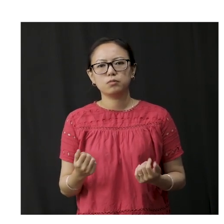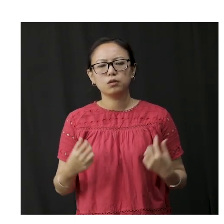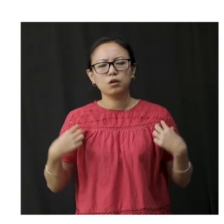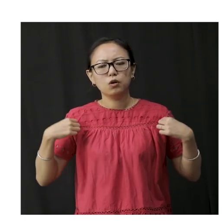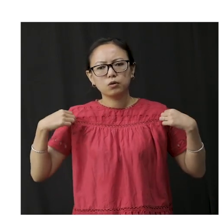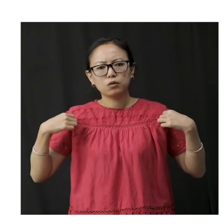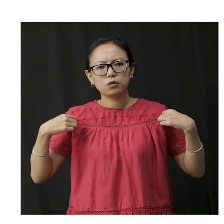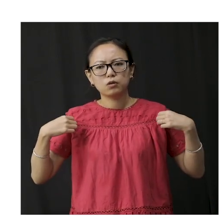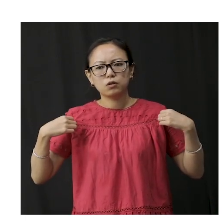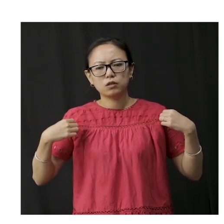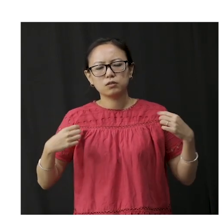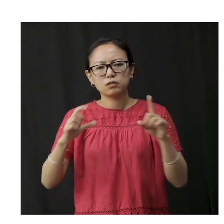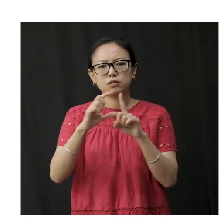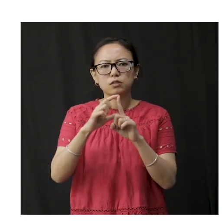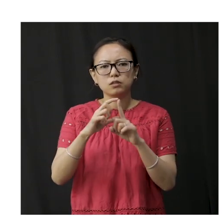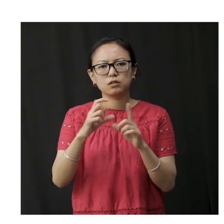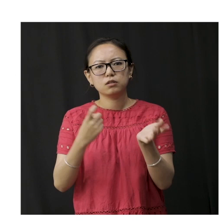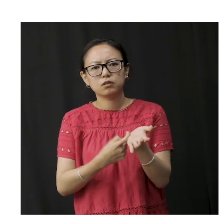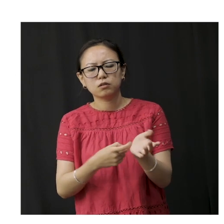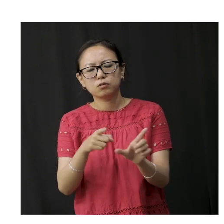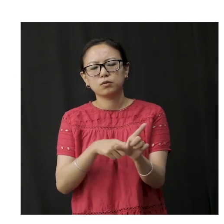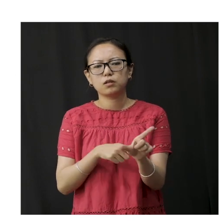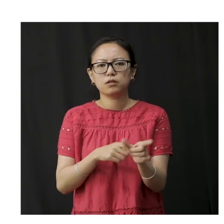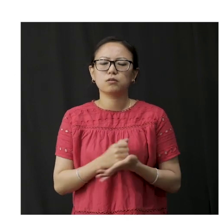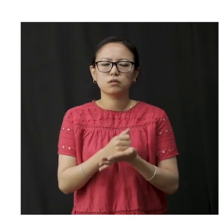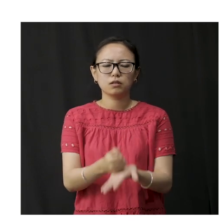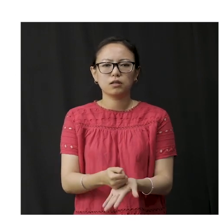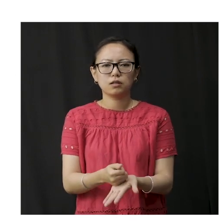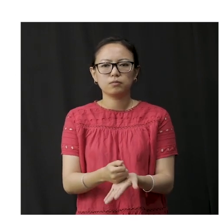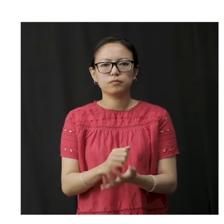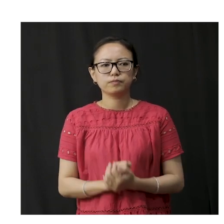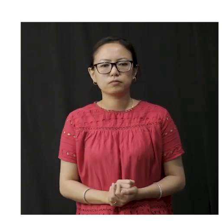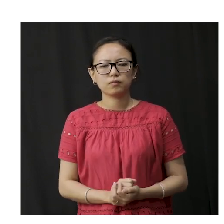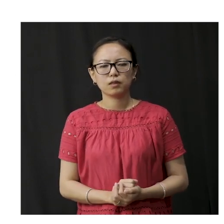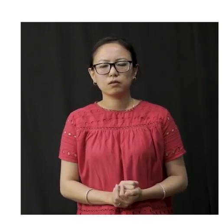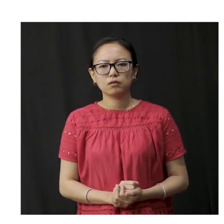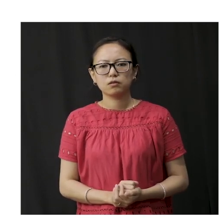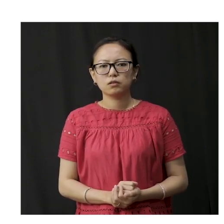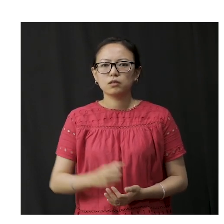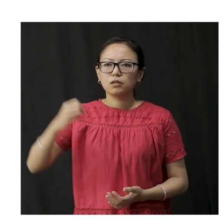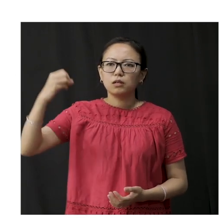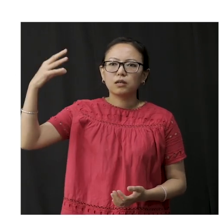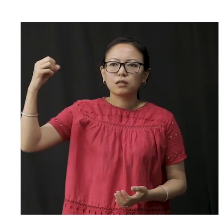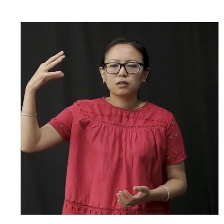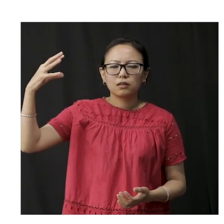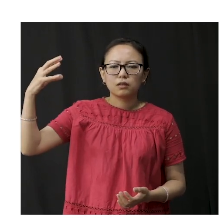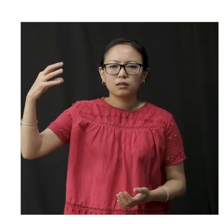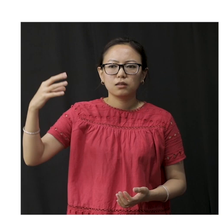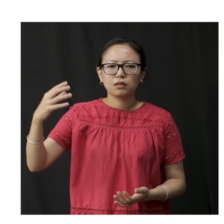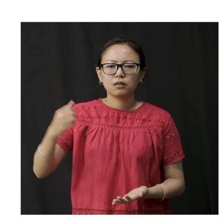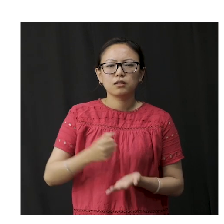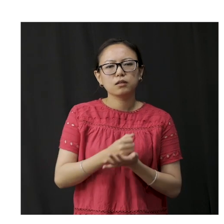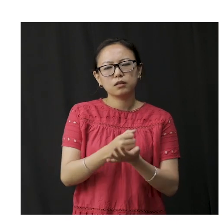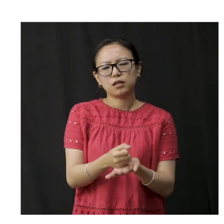clothes. And the sun, everybody needs sunlight for our survival, right? We need to keep ourselves warm during the